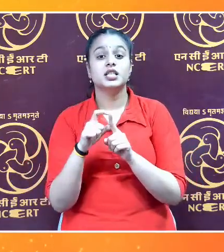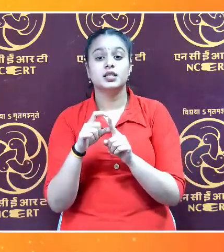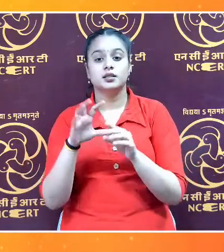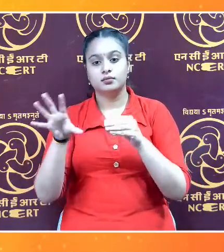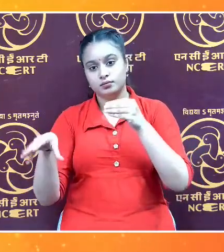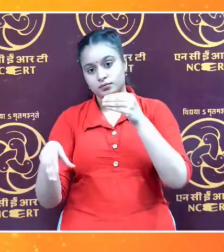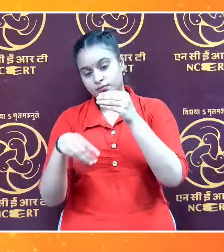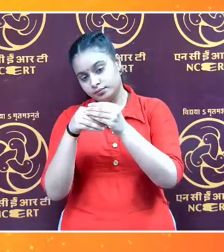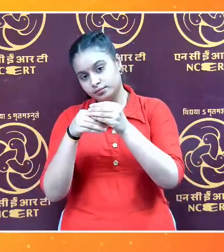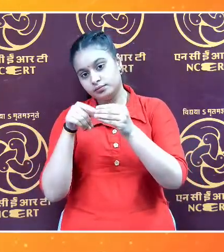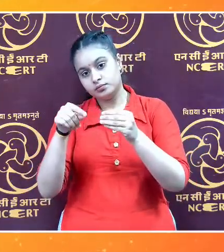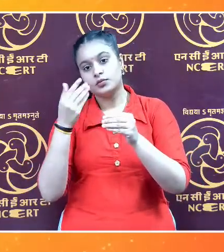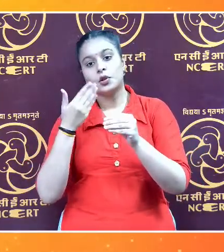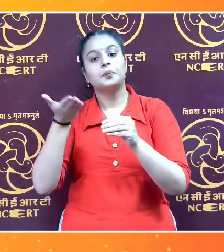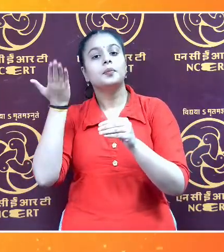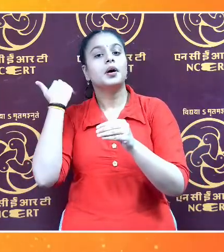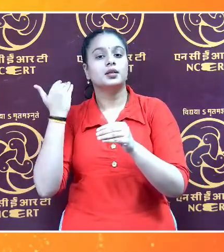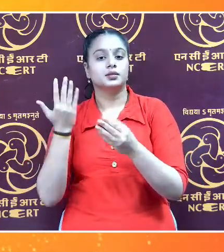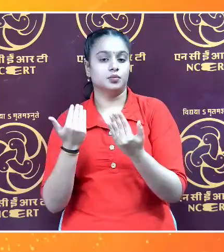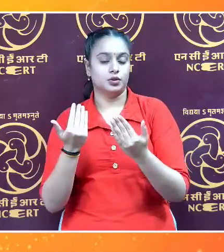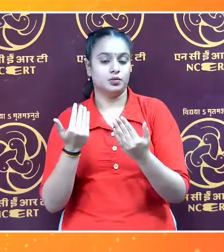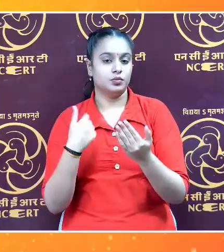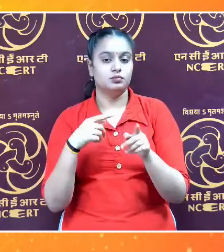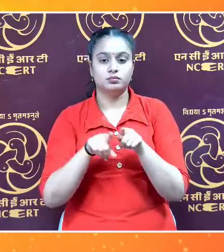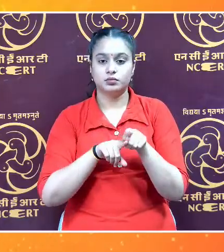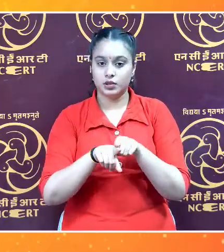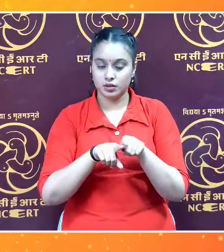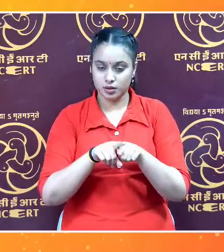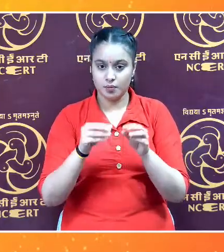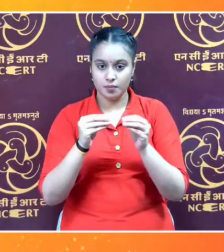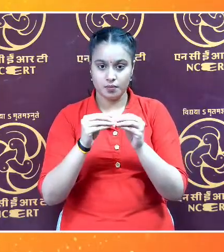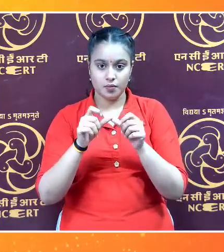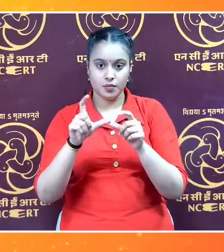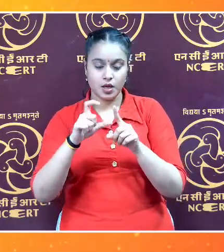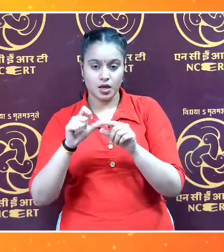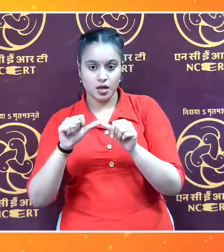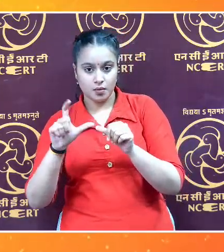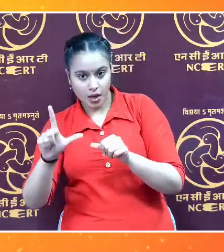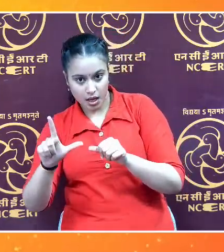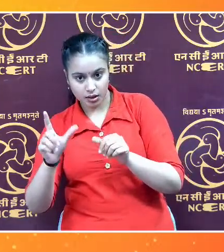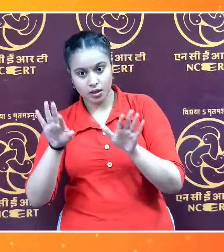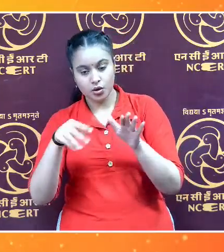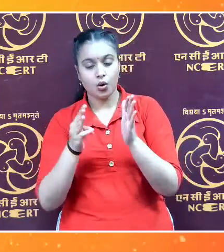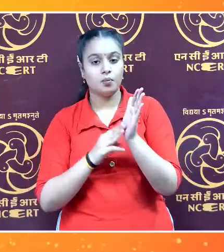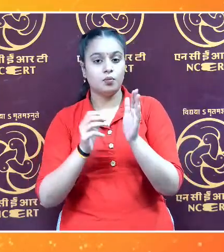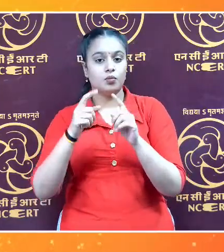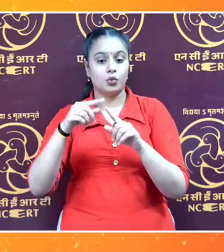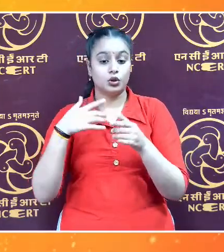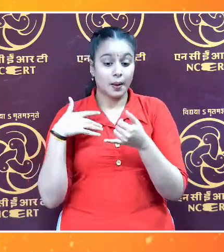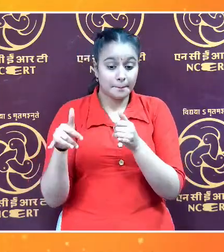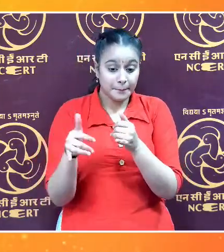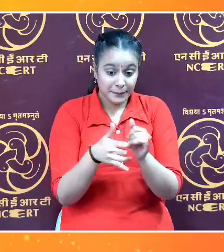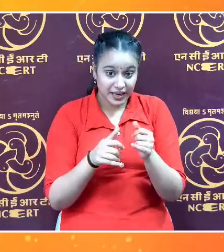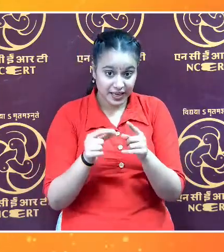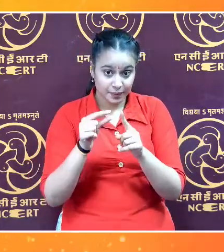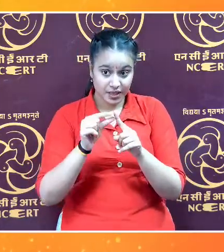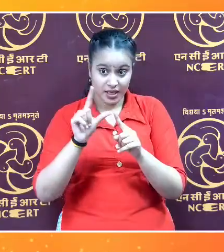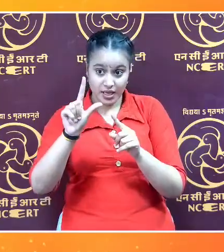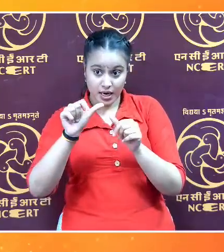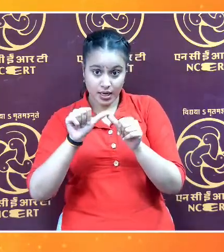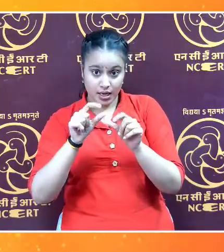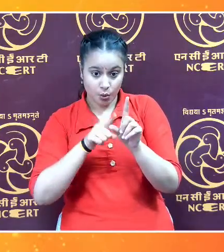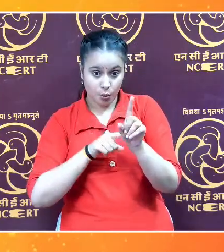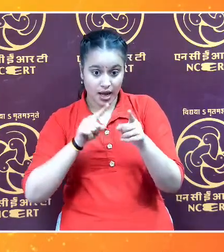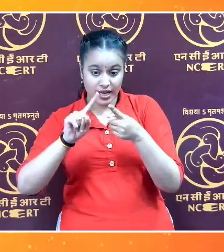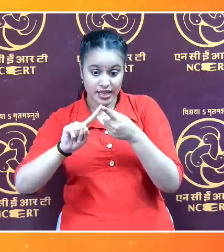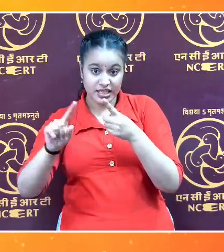ed, they become the past tense. Like Badal and Moti played together. Yeah. So They- they've already played, the action has